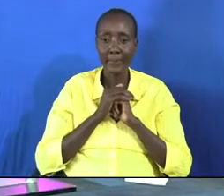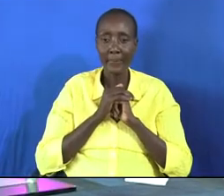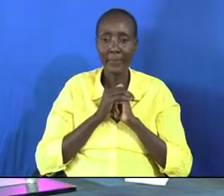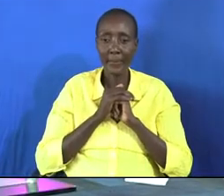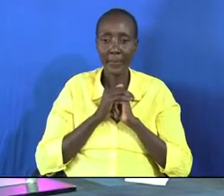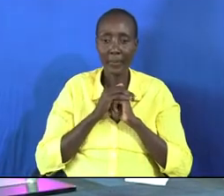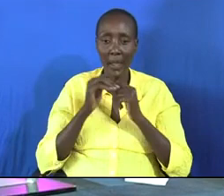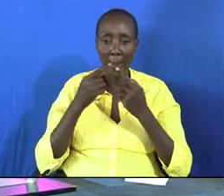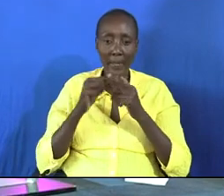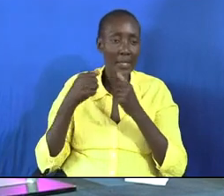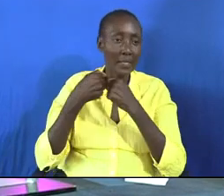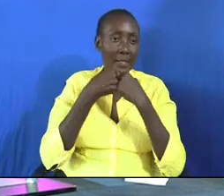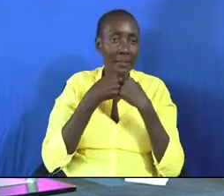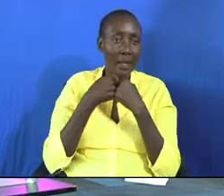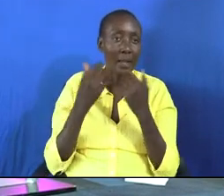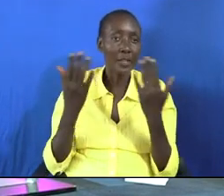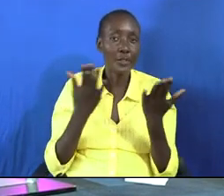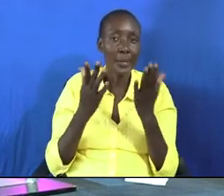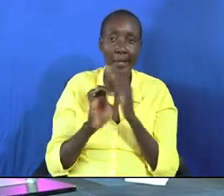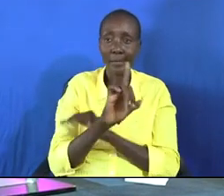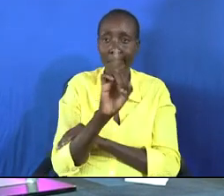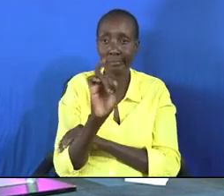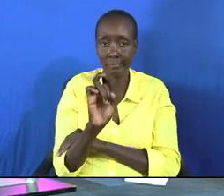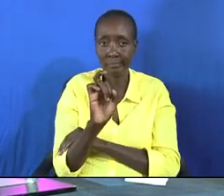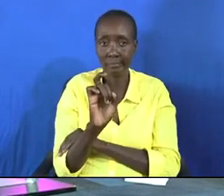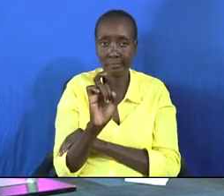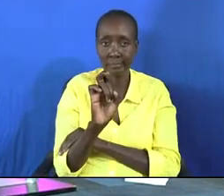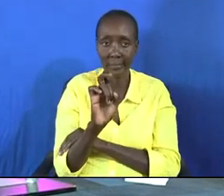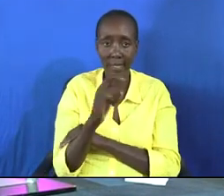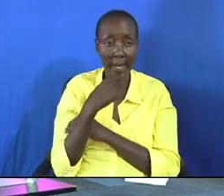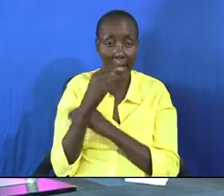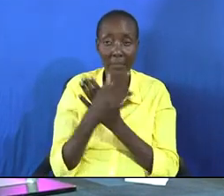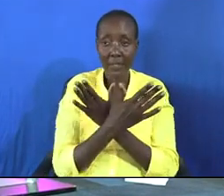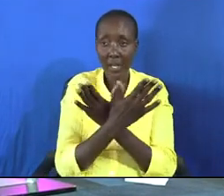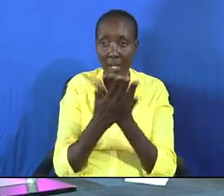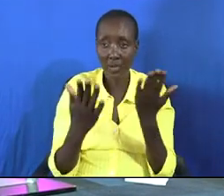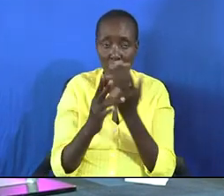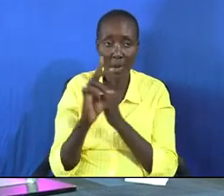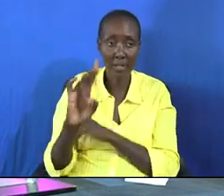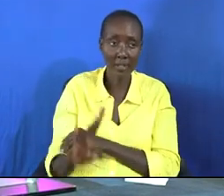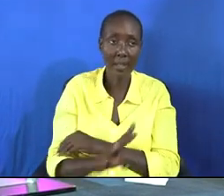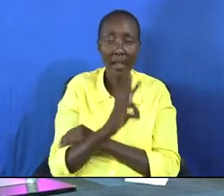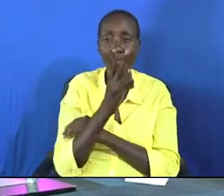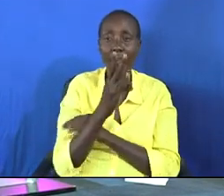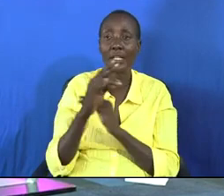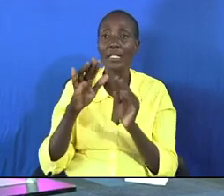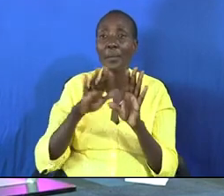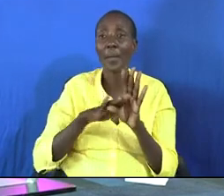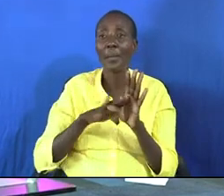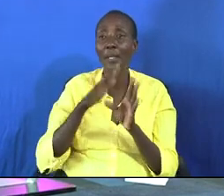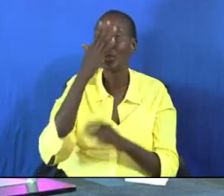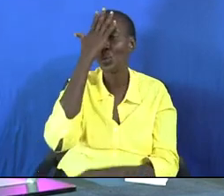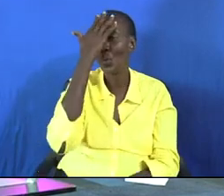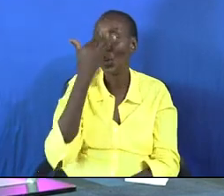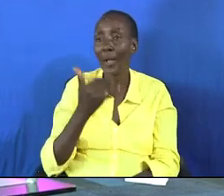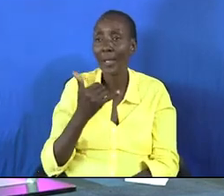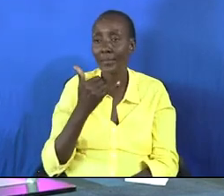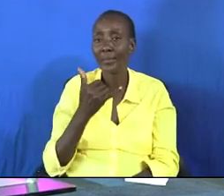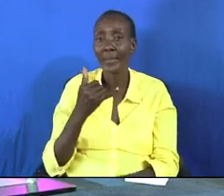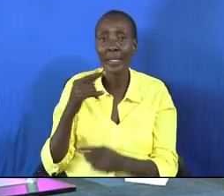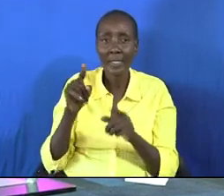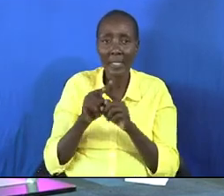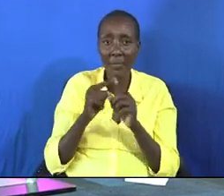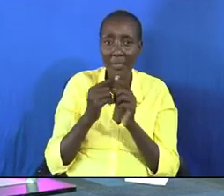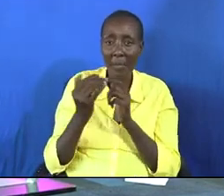The challenge is, and I am challenging us as the Adventists, because I challenge